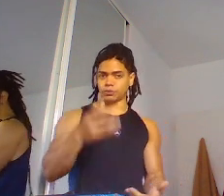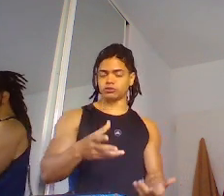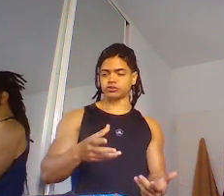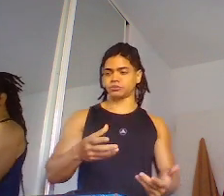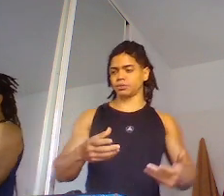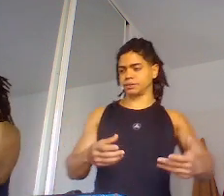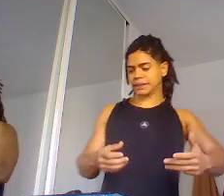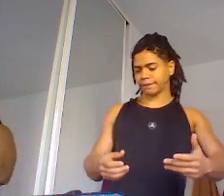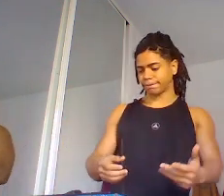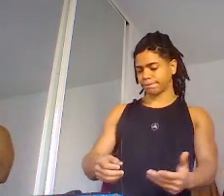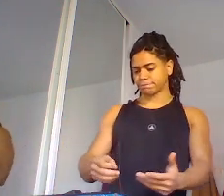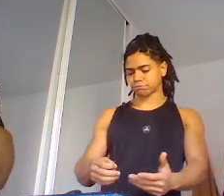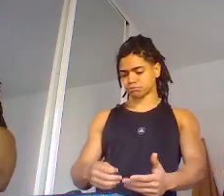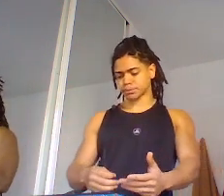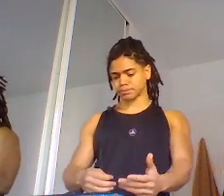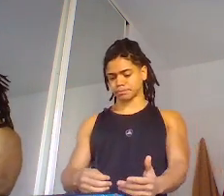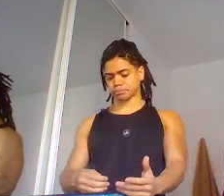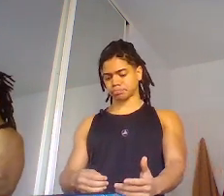this repurchase agreement